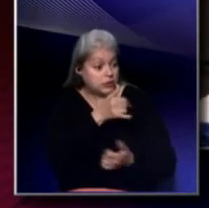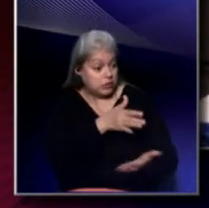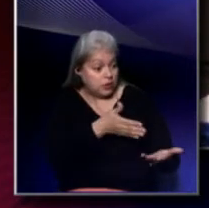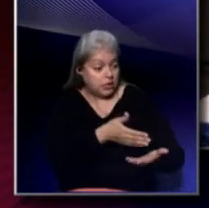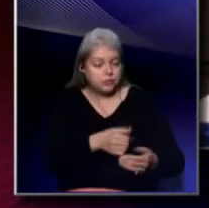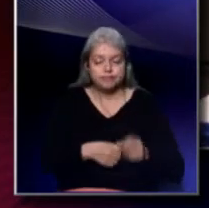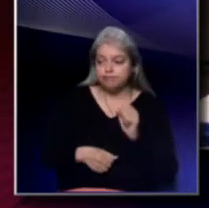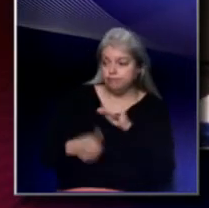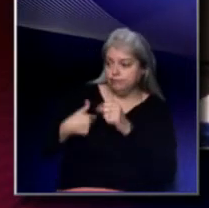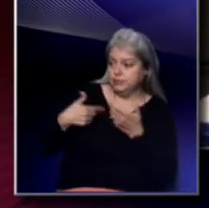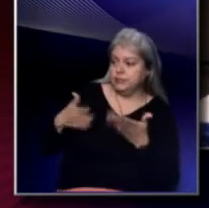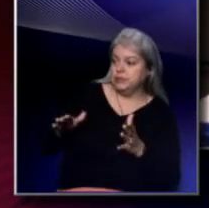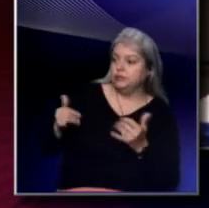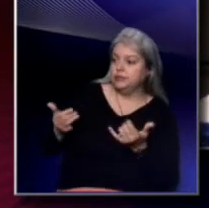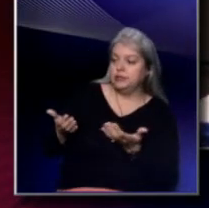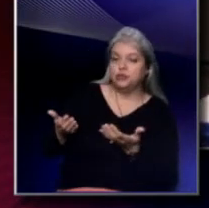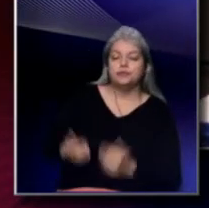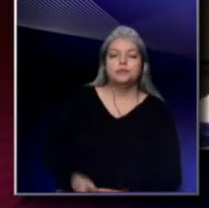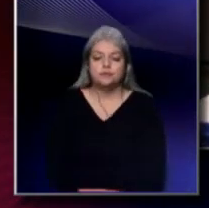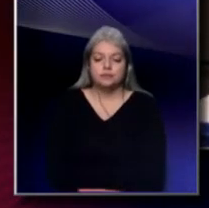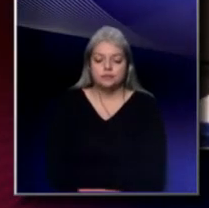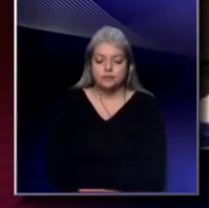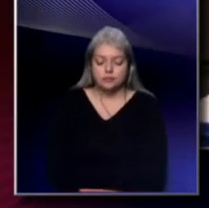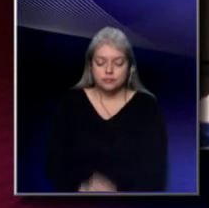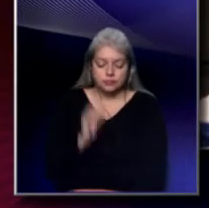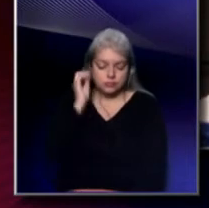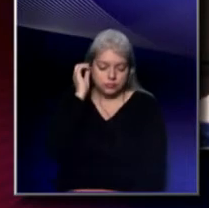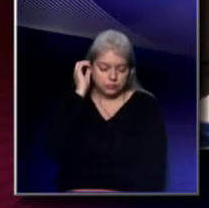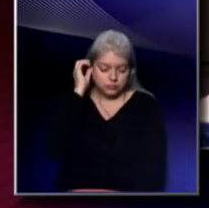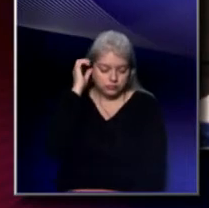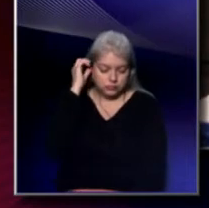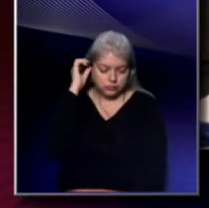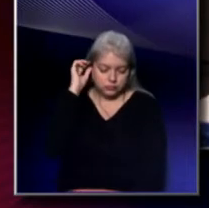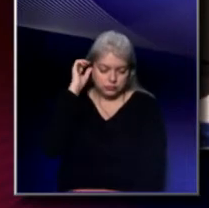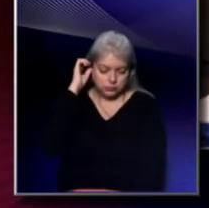Okay. Would you like to?